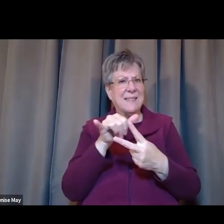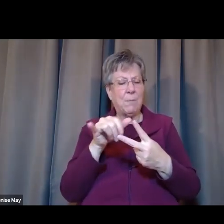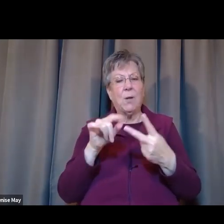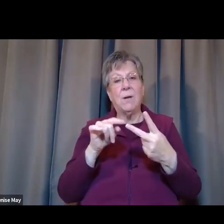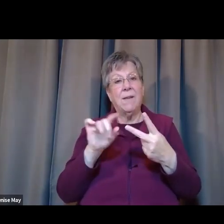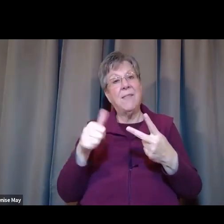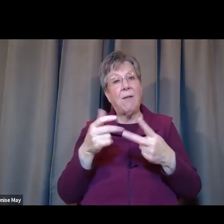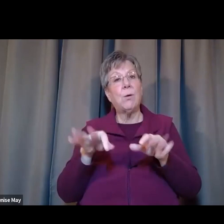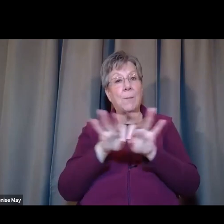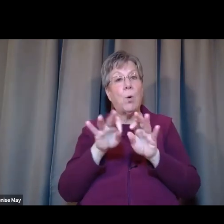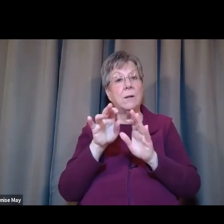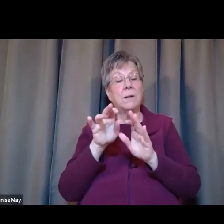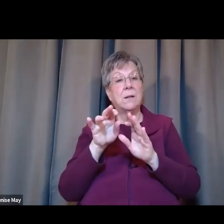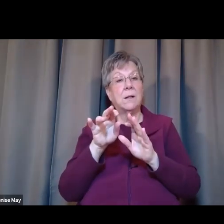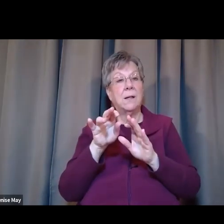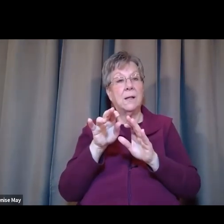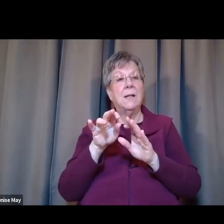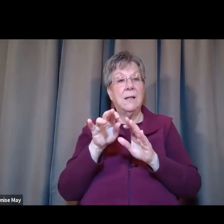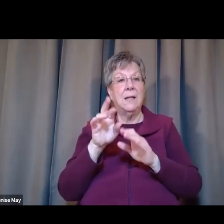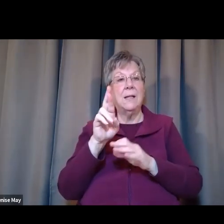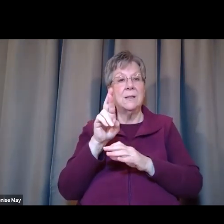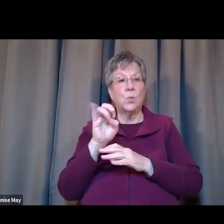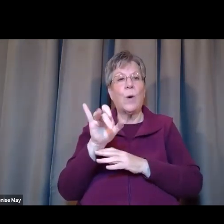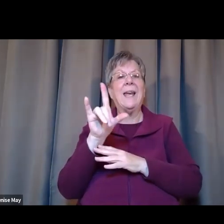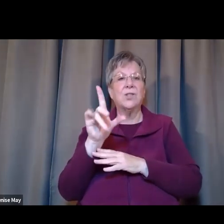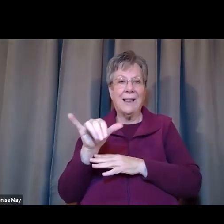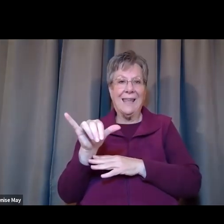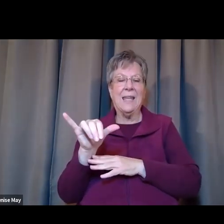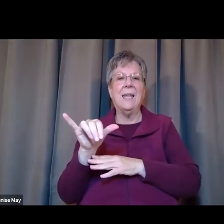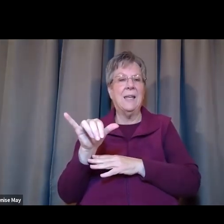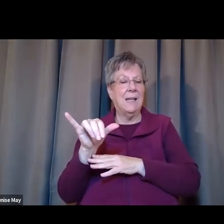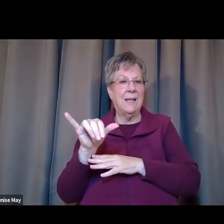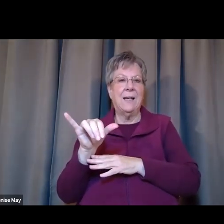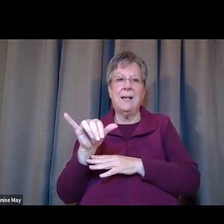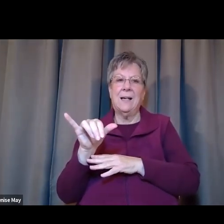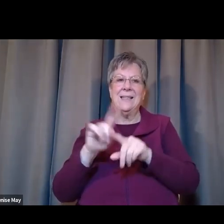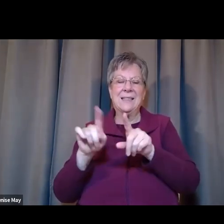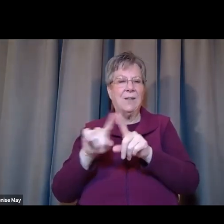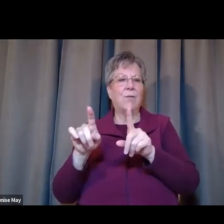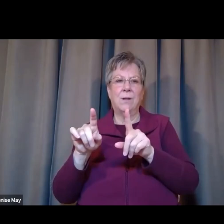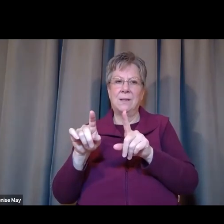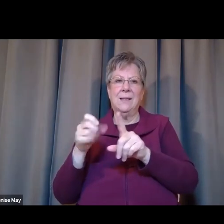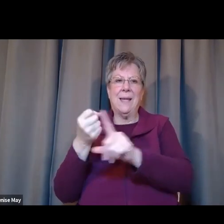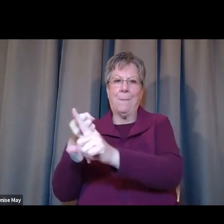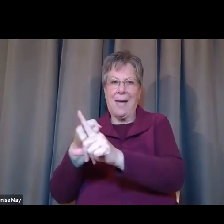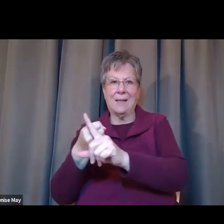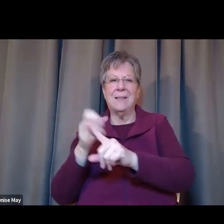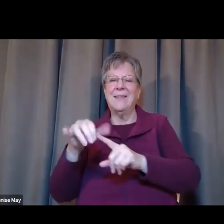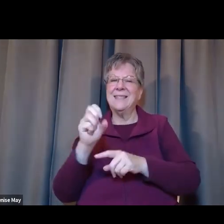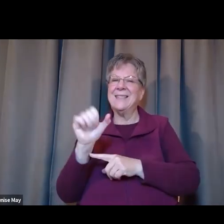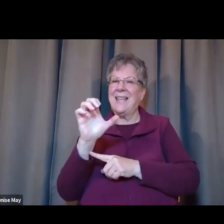important principle is racially disparate impact. And this is depends on your interpretation of Section 2 of the Voting Rights Act